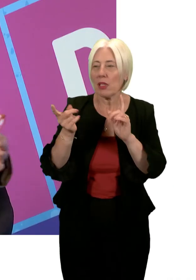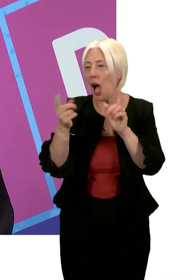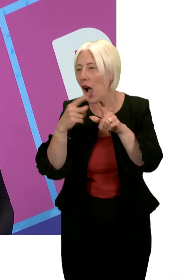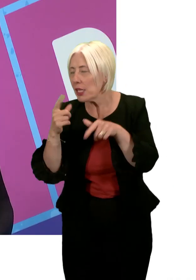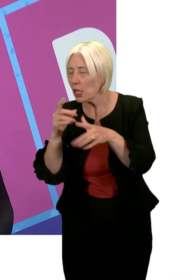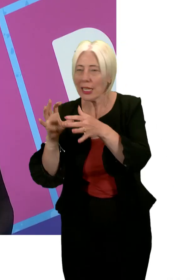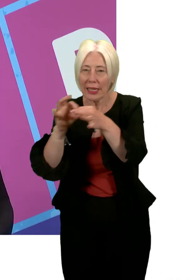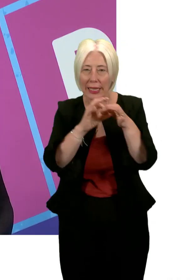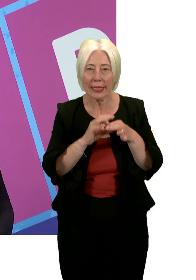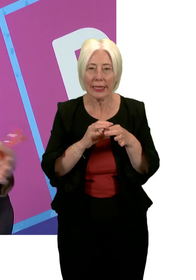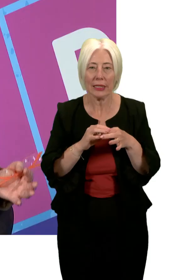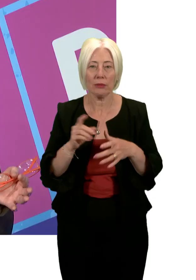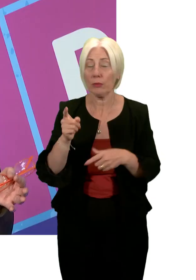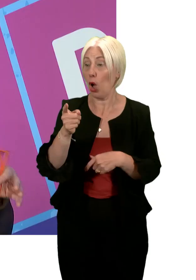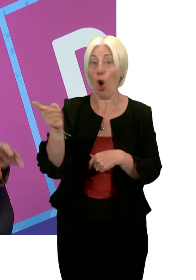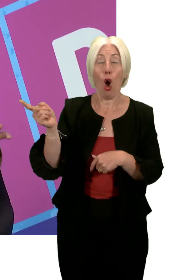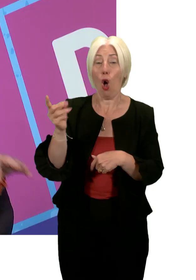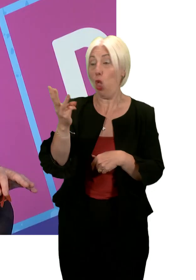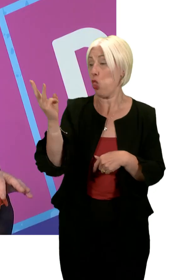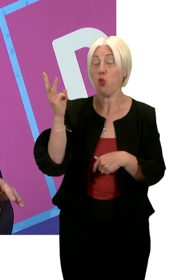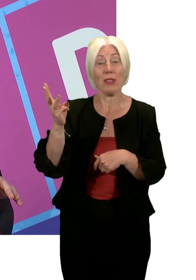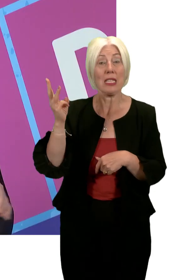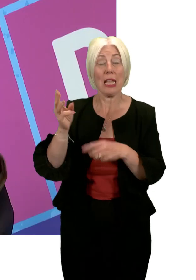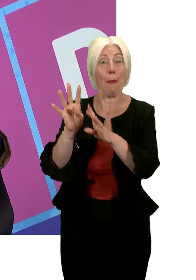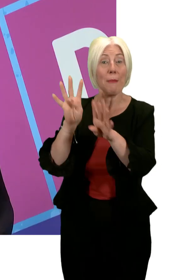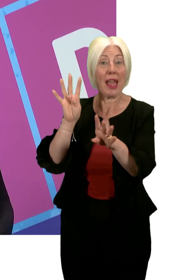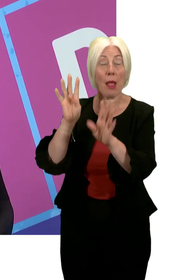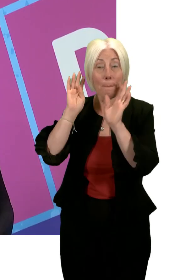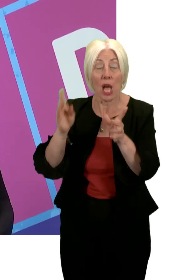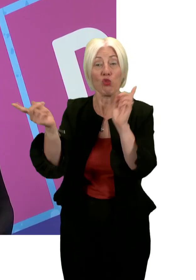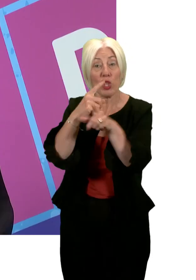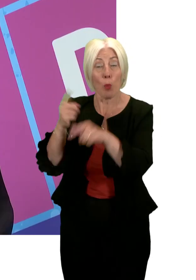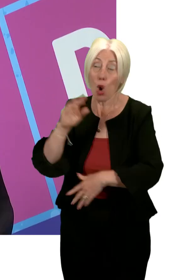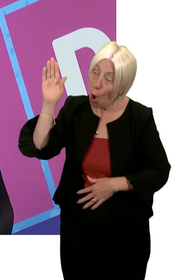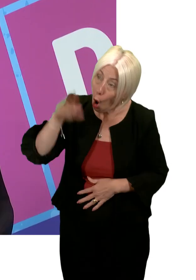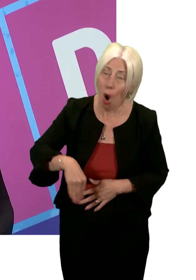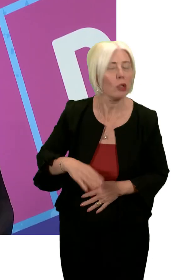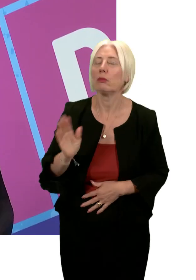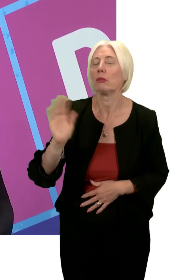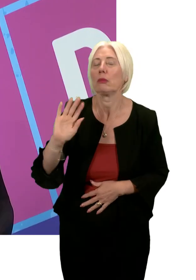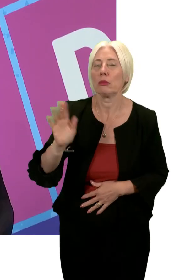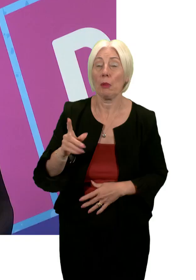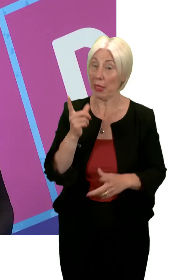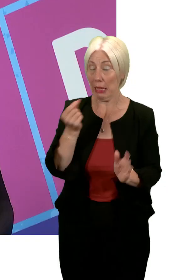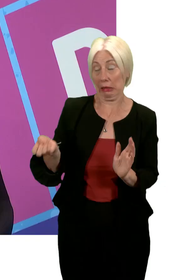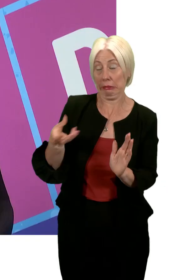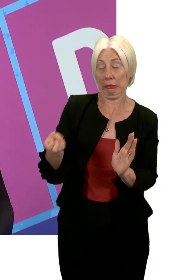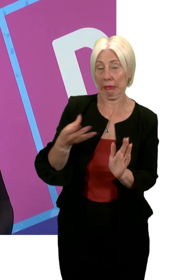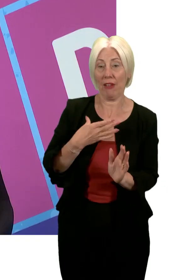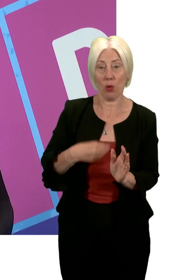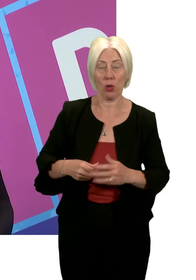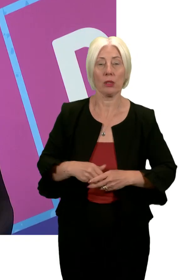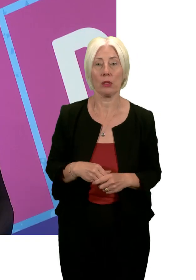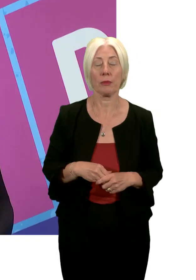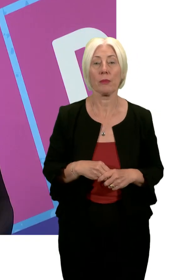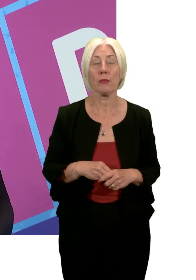all panellists need to respond to all questions, but absolutely, if you want to, chip in. We have got some